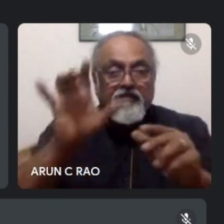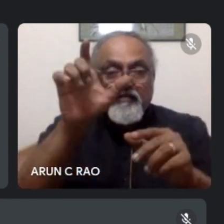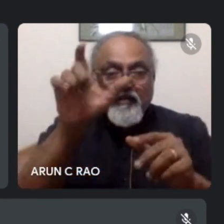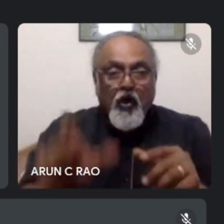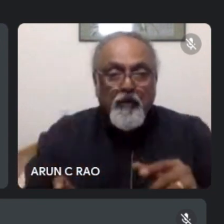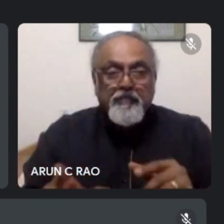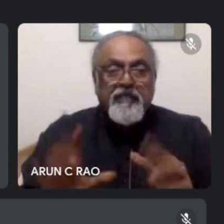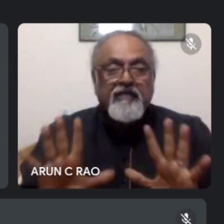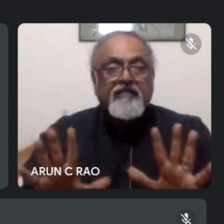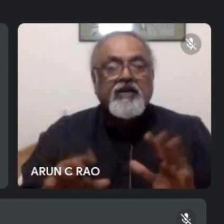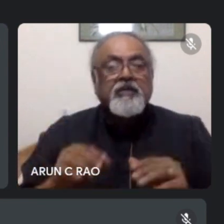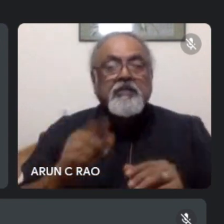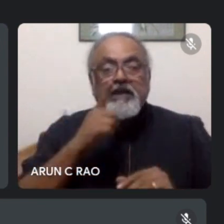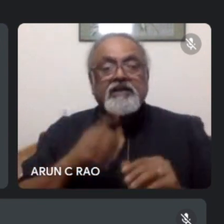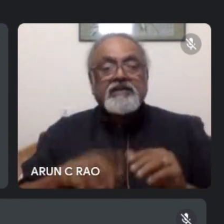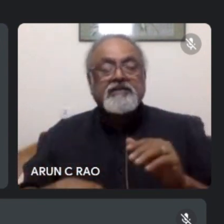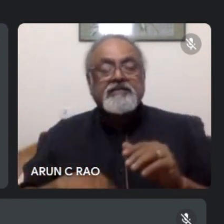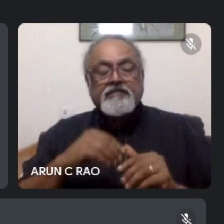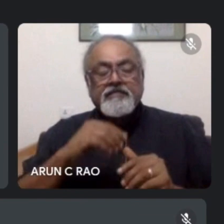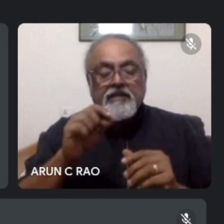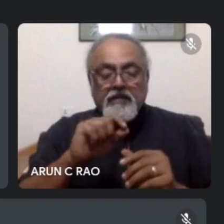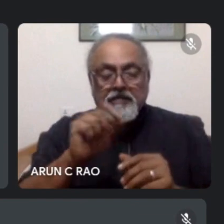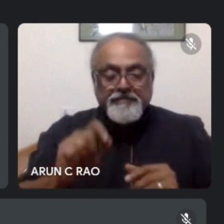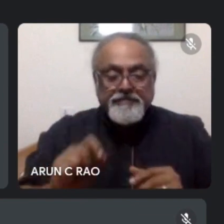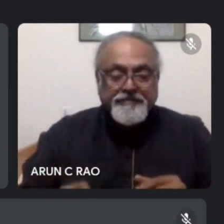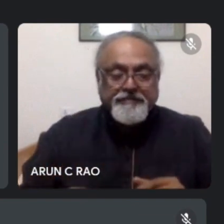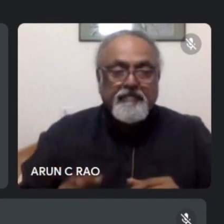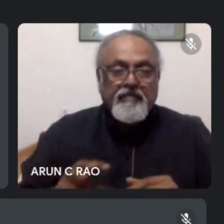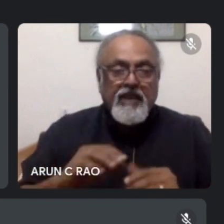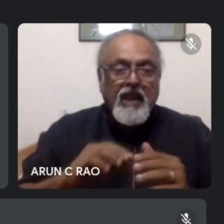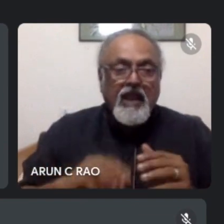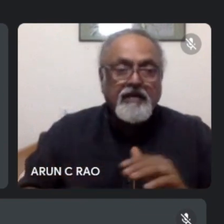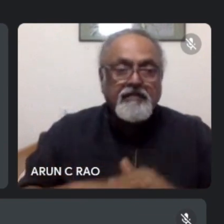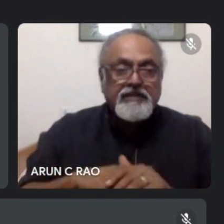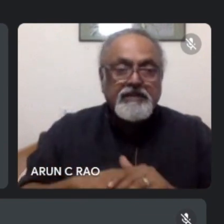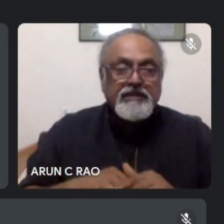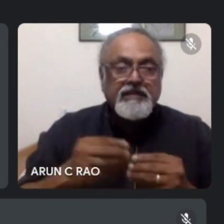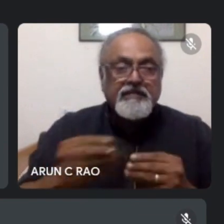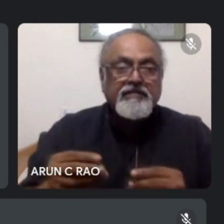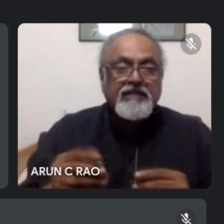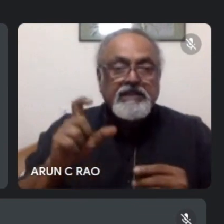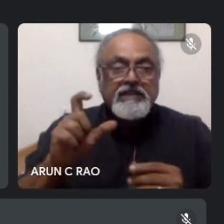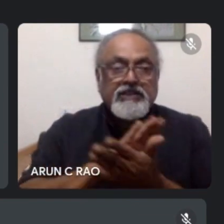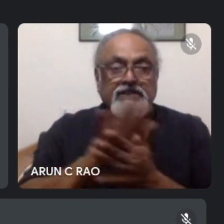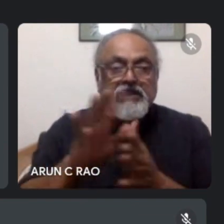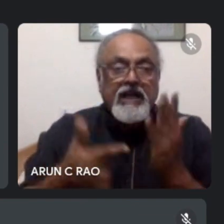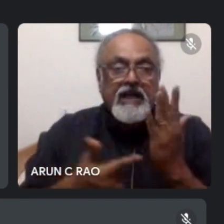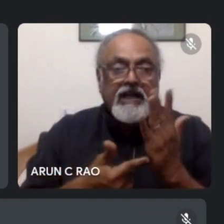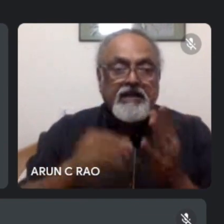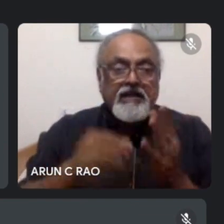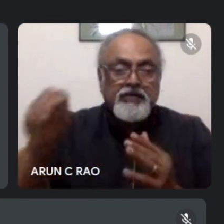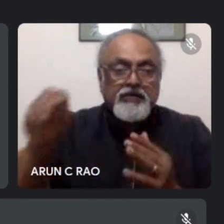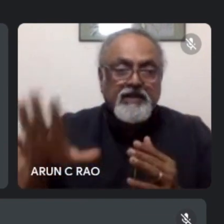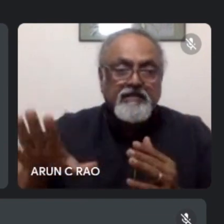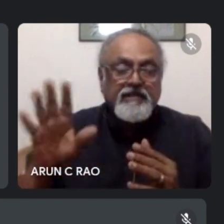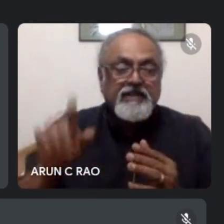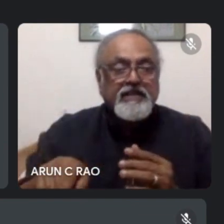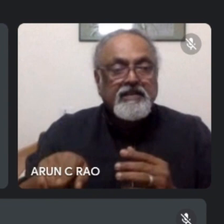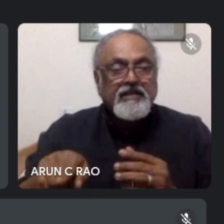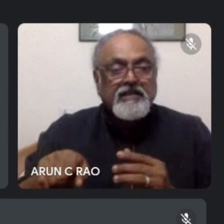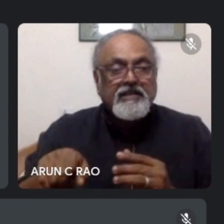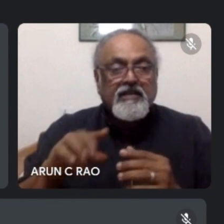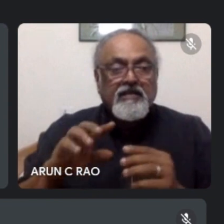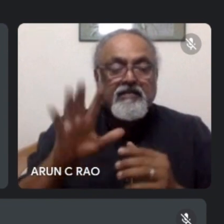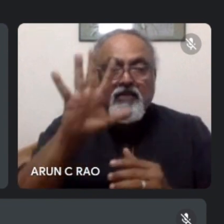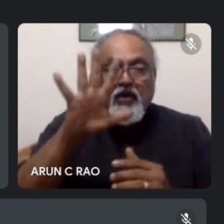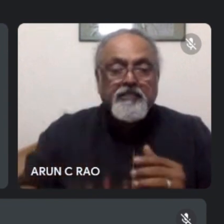and when possible, please do take some time and fill that. It will be very useful to hear your thoughts and suggestions so that